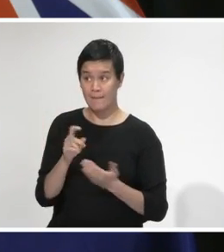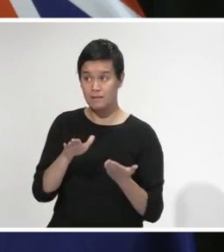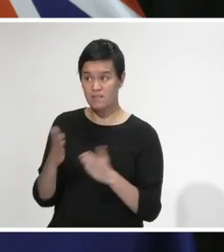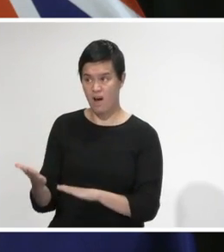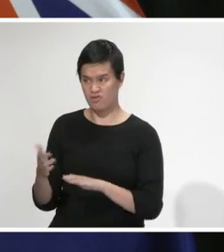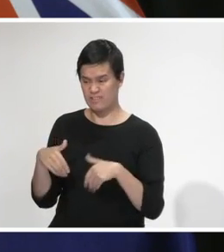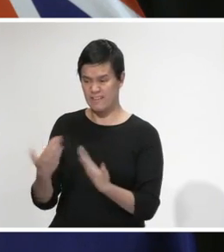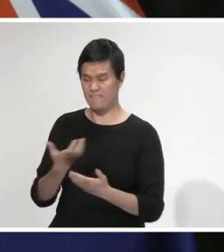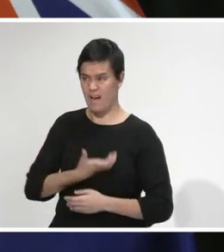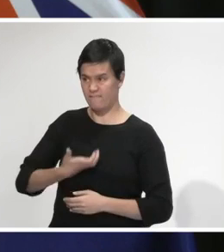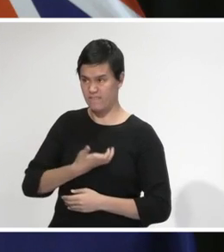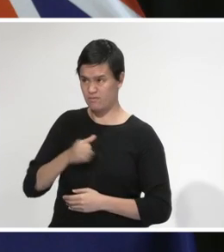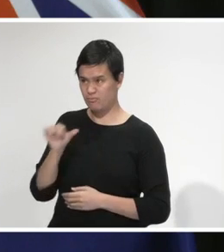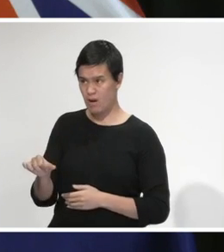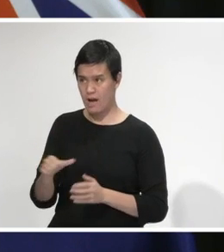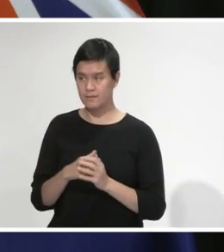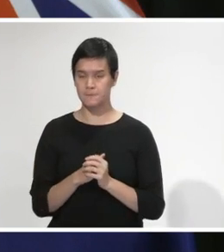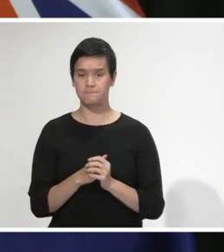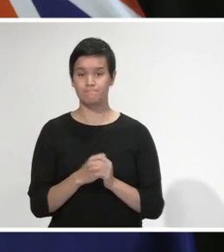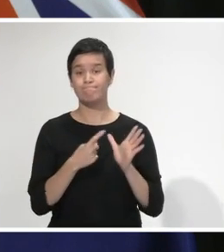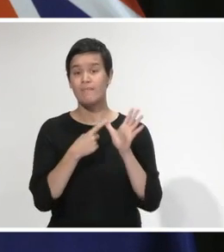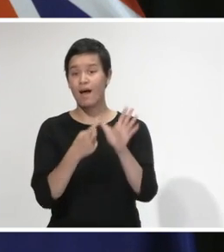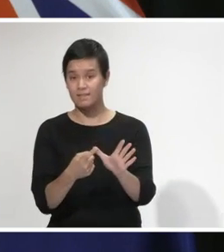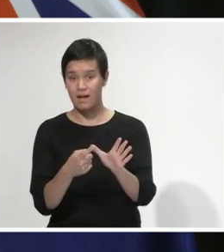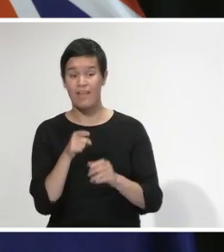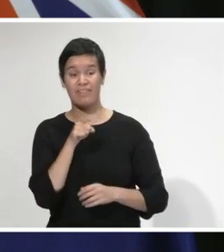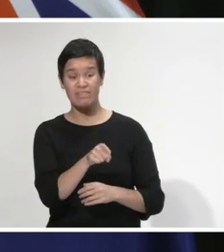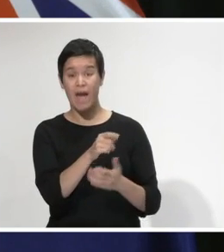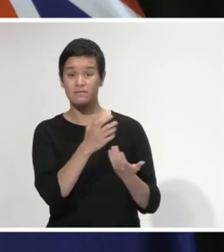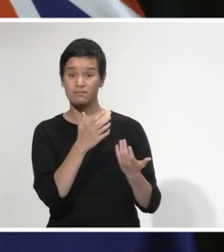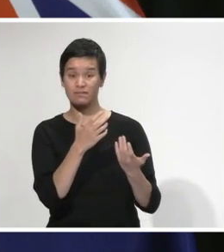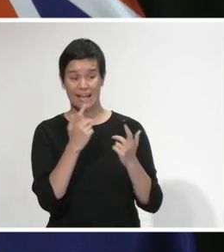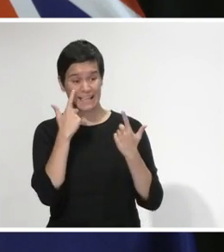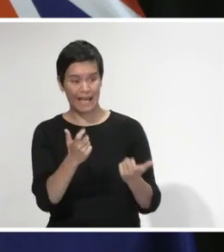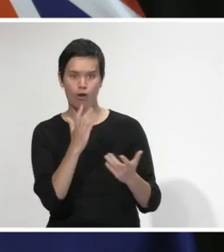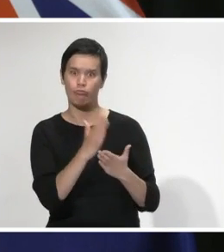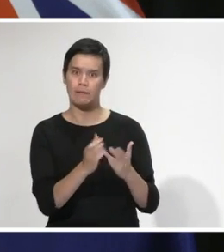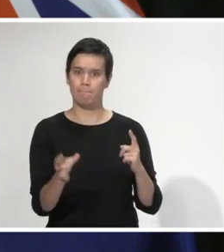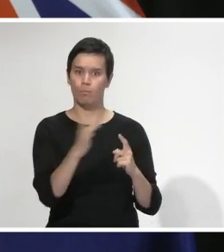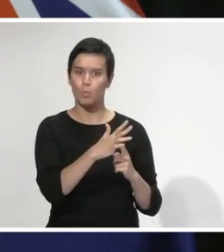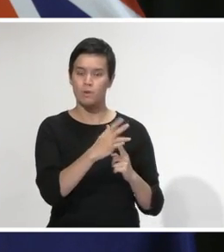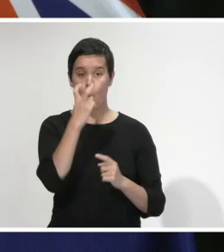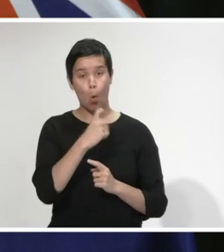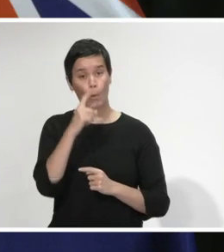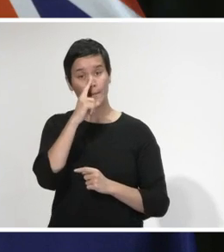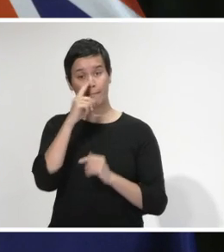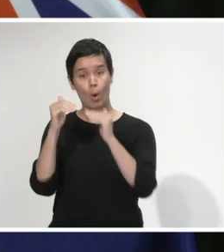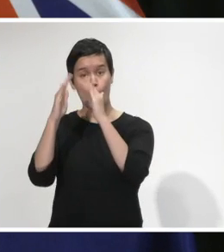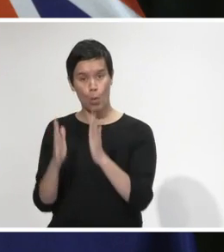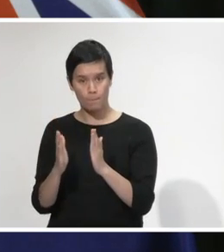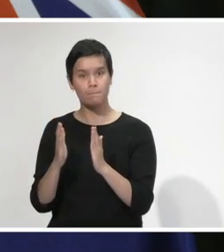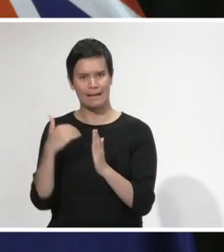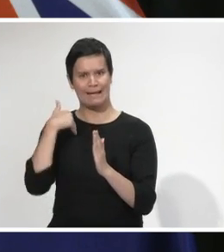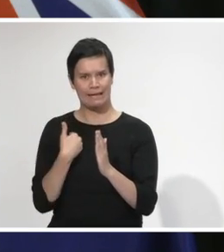So end-of-life and palliative care is a very important part of the care that is provided in aged residential care facilities. Just to put this